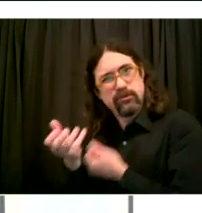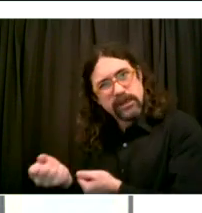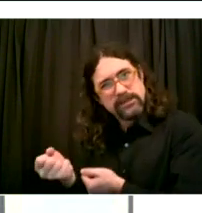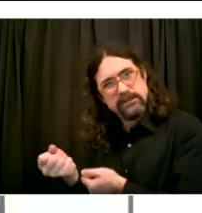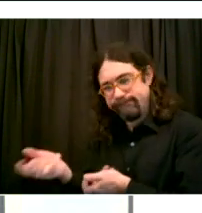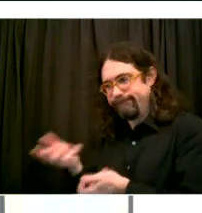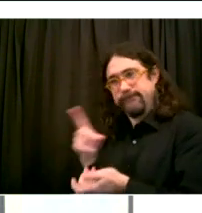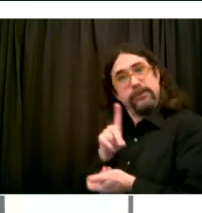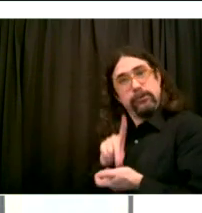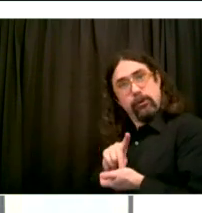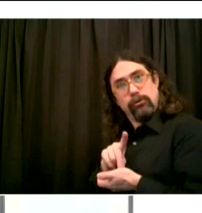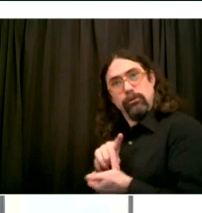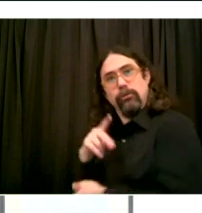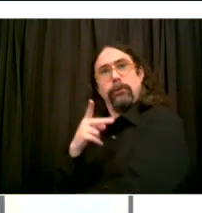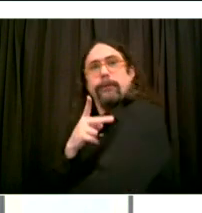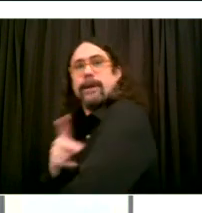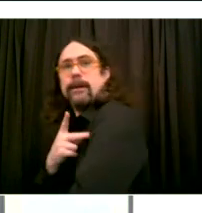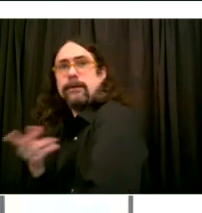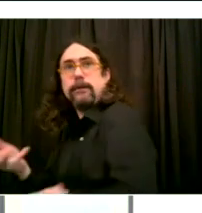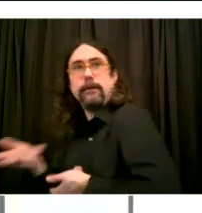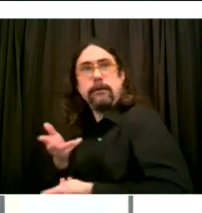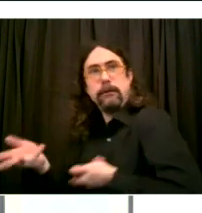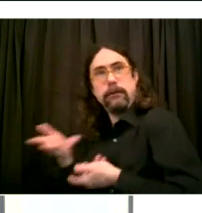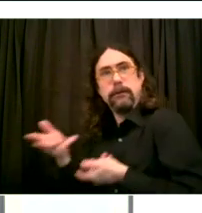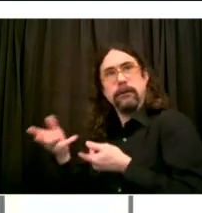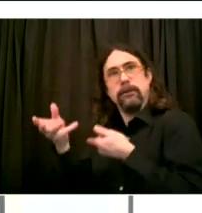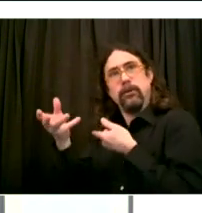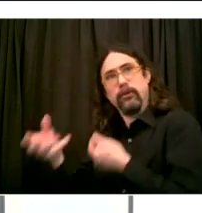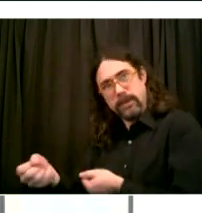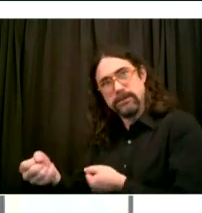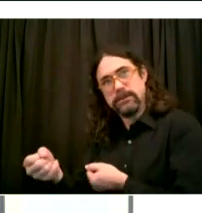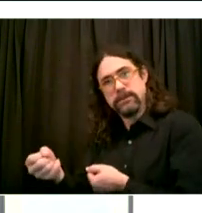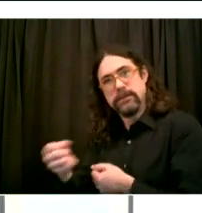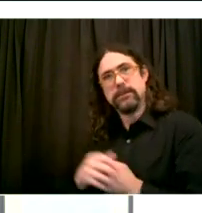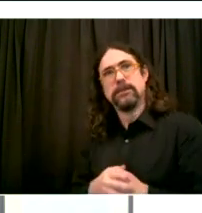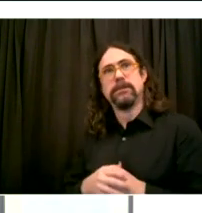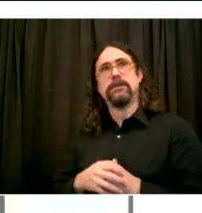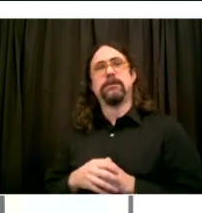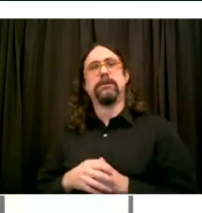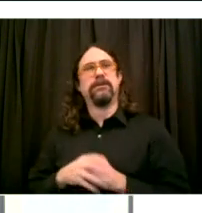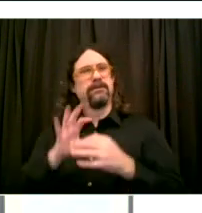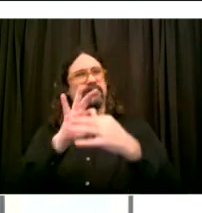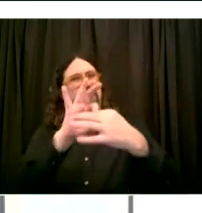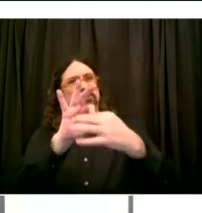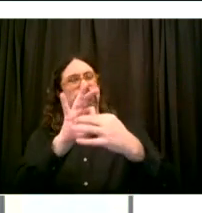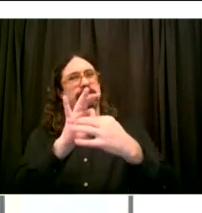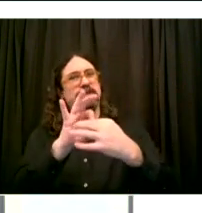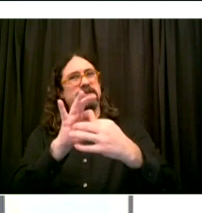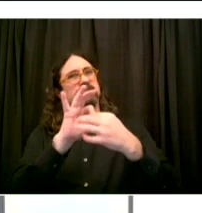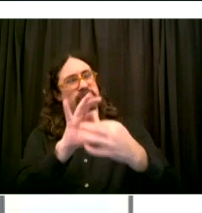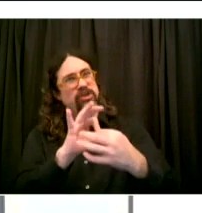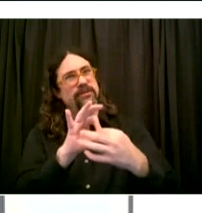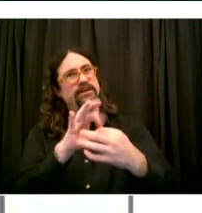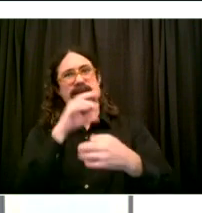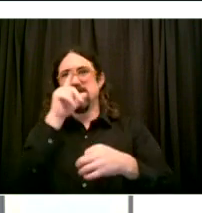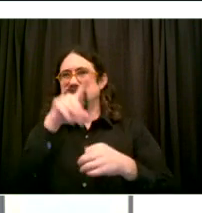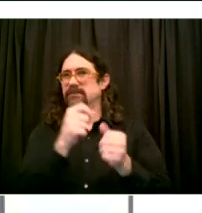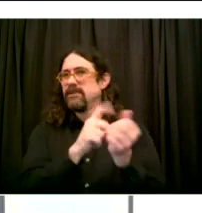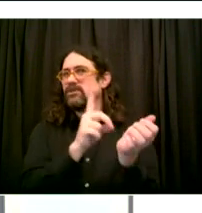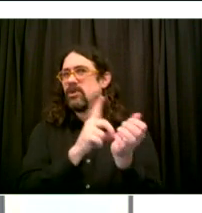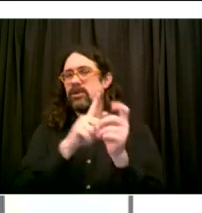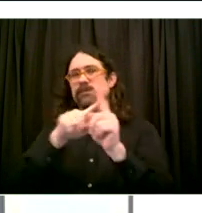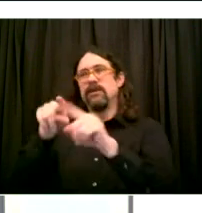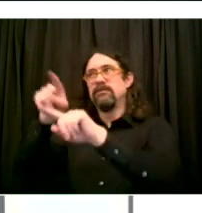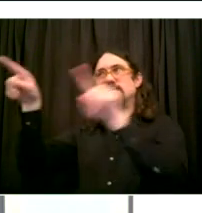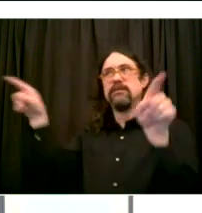getting out into communities, into churches, into community organizations, and having the humility to partner with them